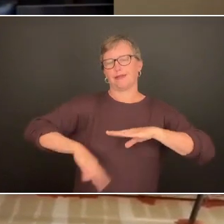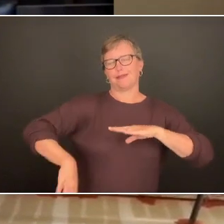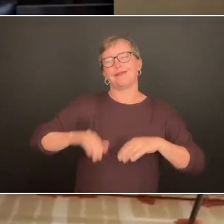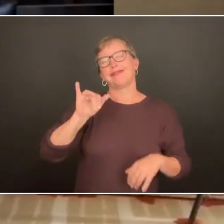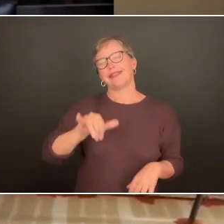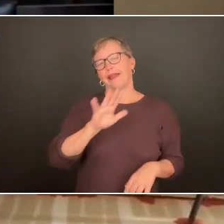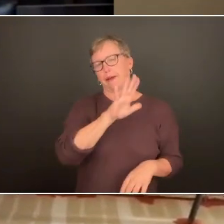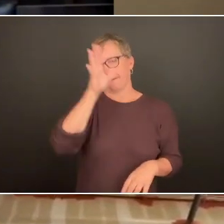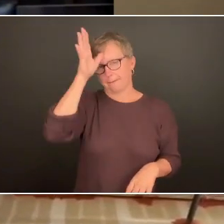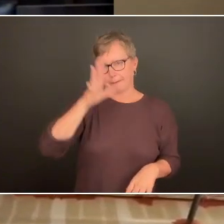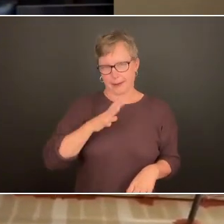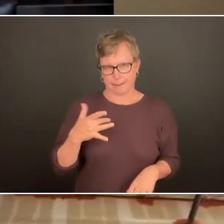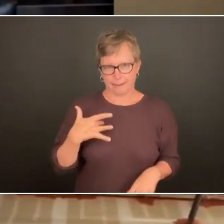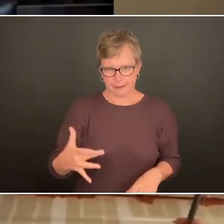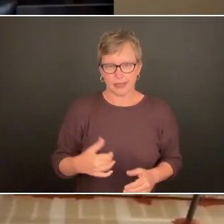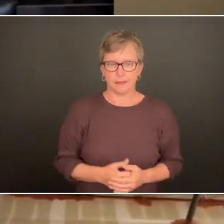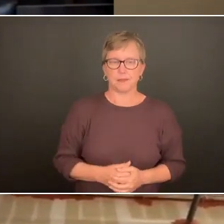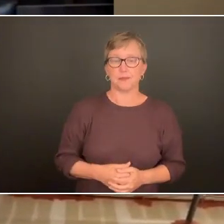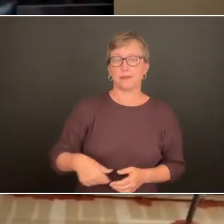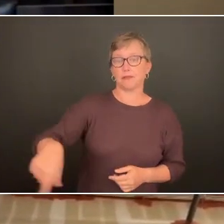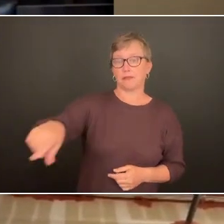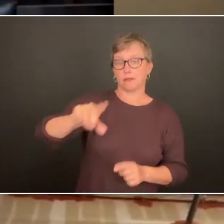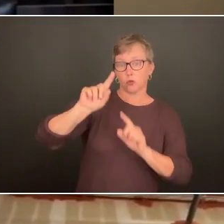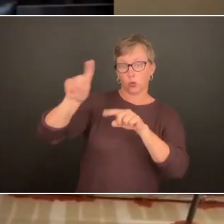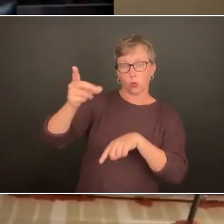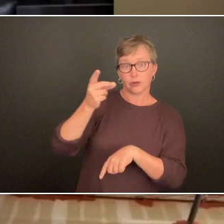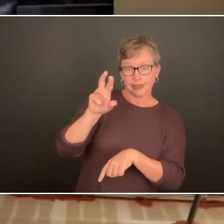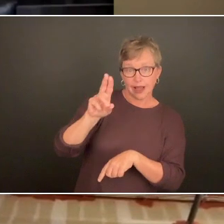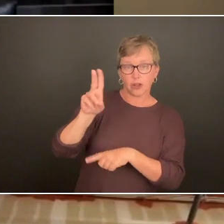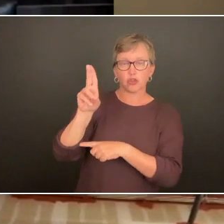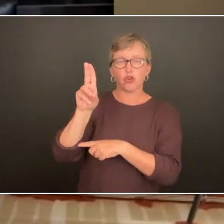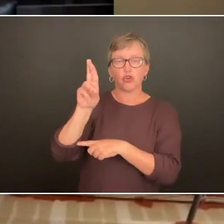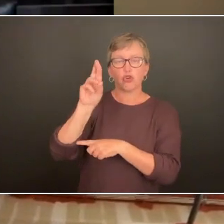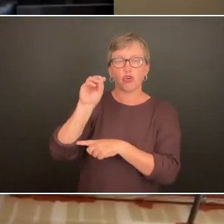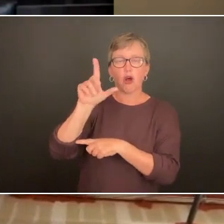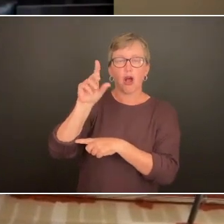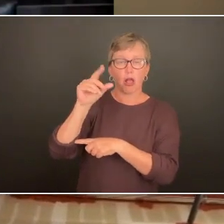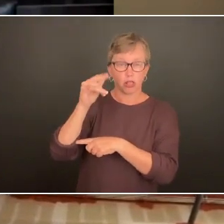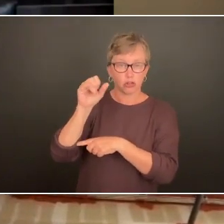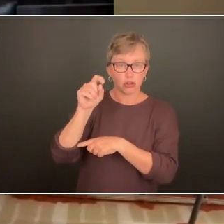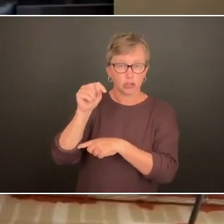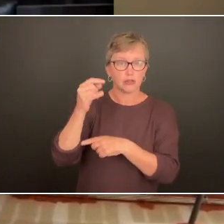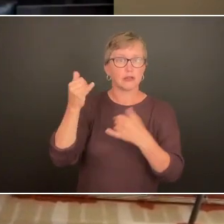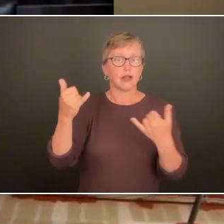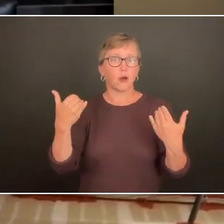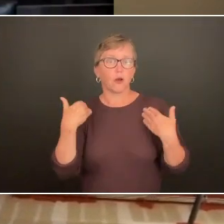the doctor, the urologist, and come back with the injectable. Mm. And they'd be like,